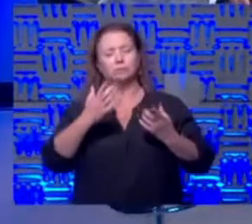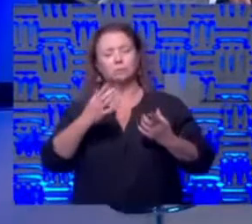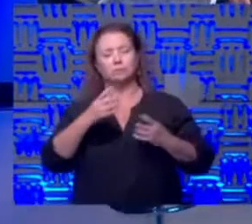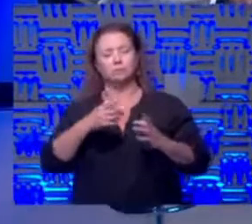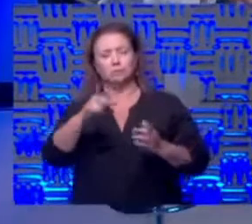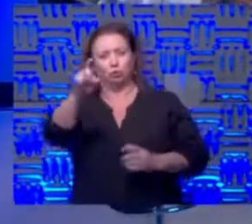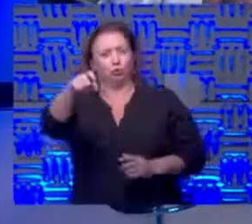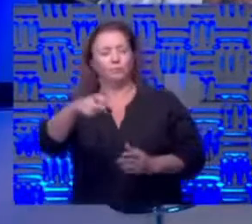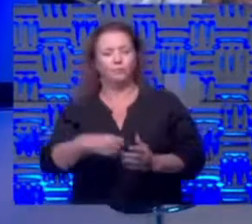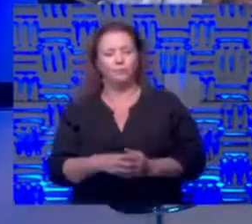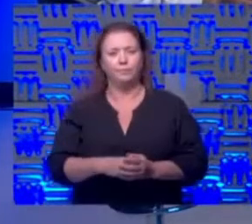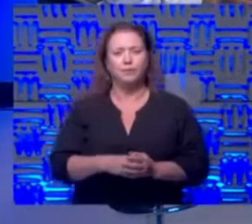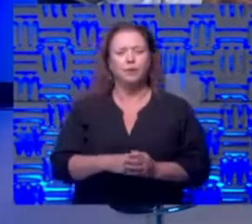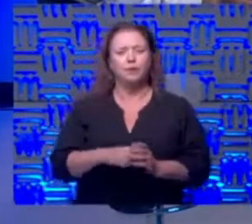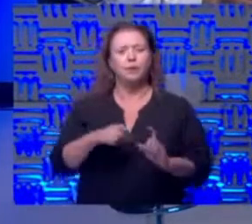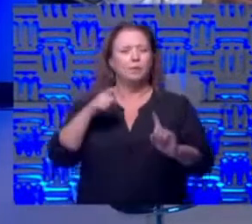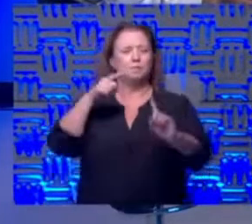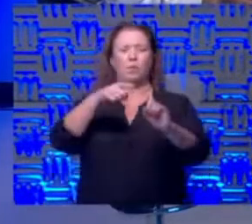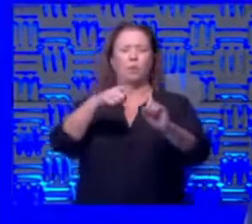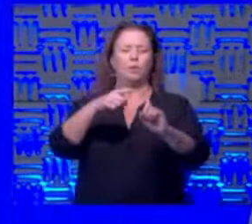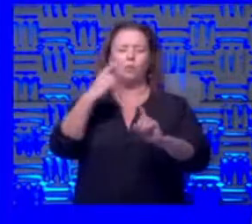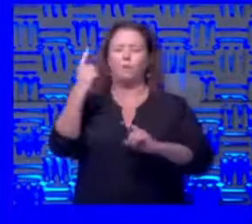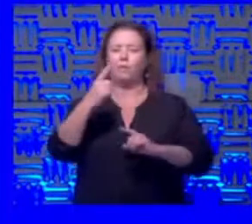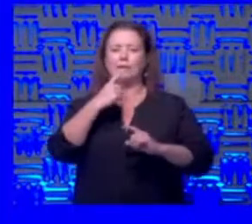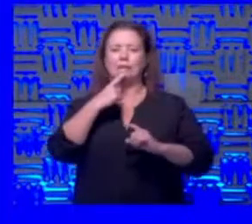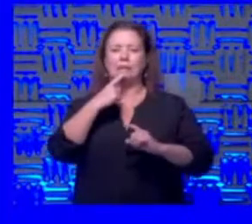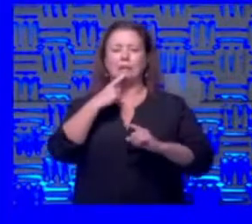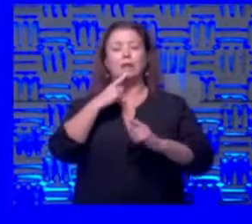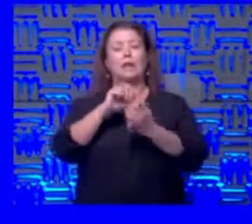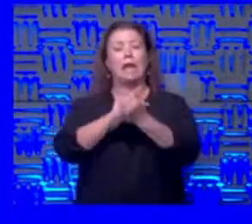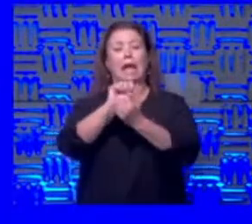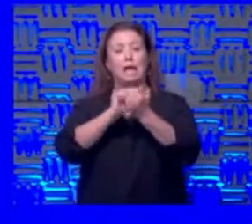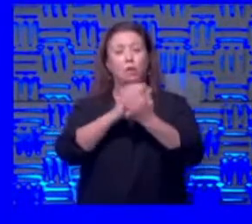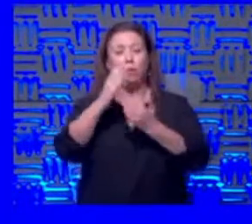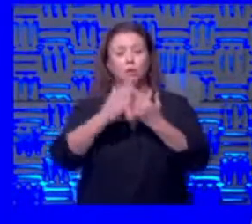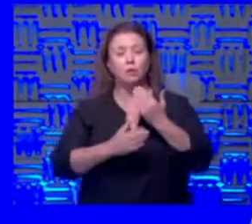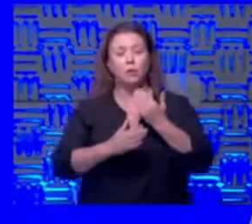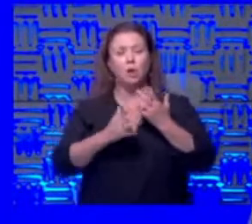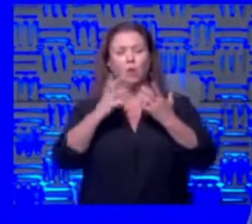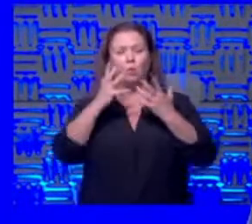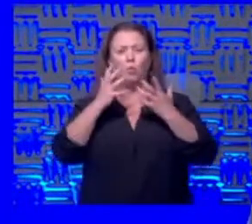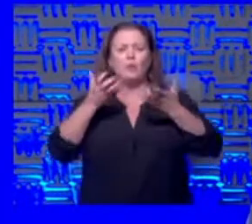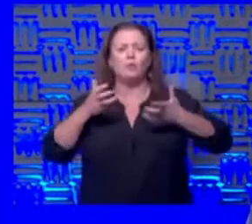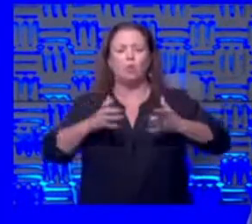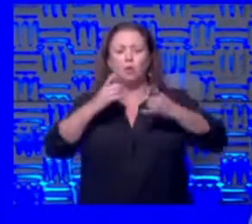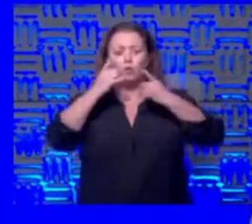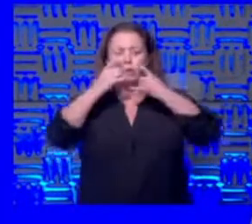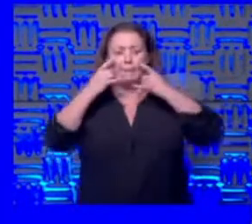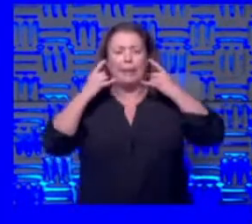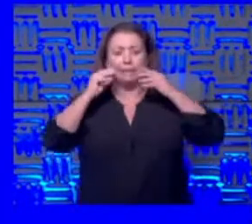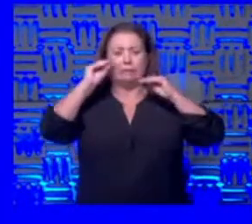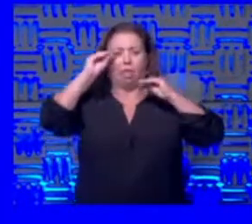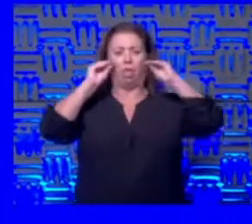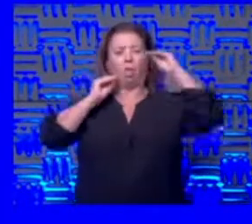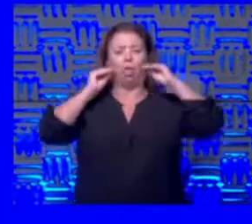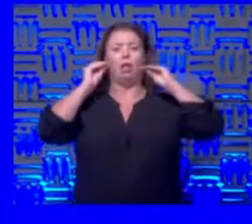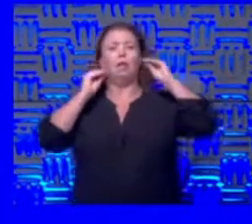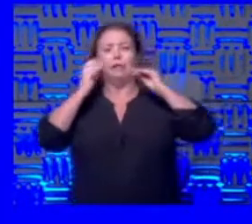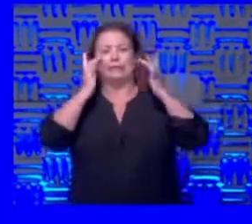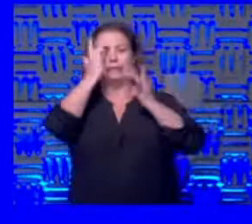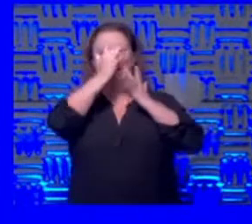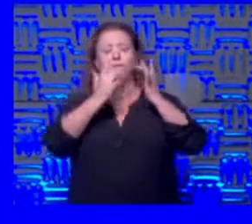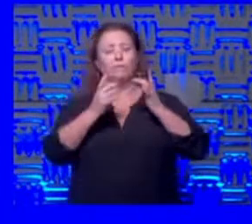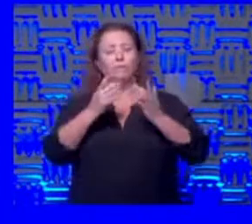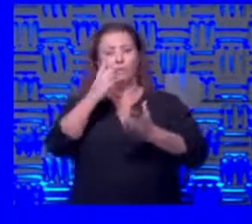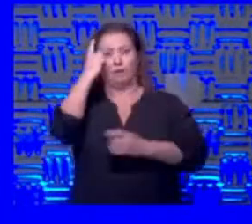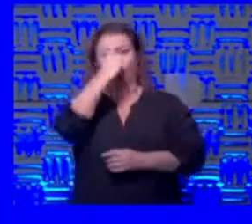one of the first point there was we have always said, we need hand hygiene. We don't want you to manipulate your mask or touch your face. So that's a valid point.